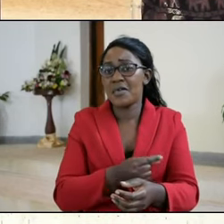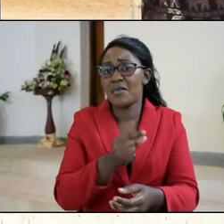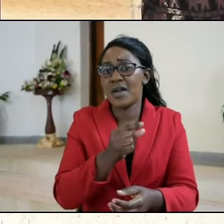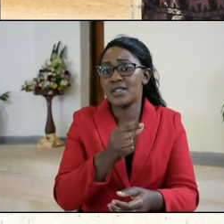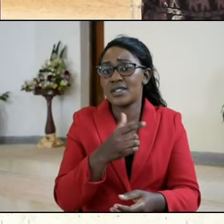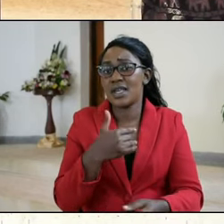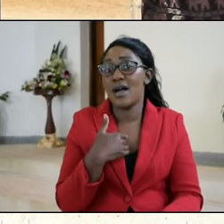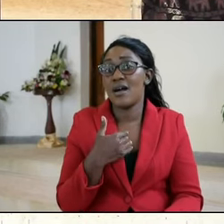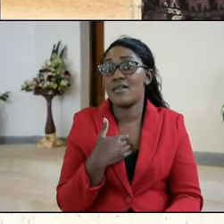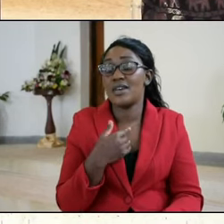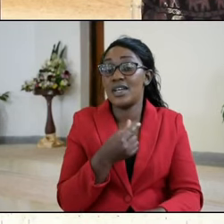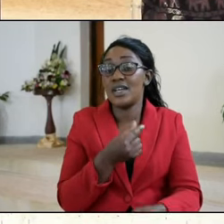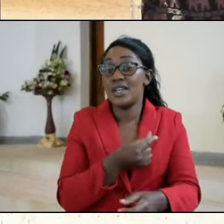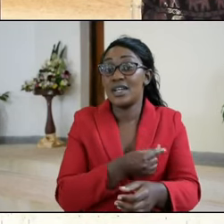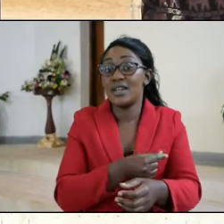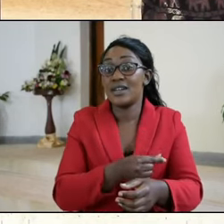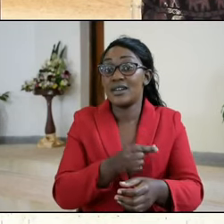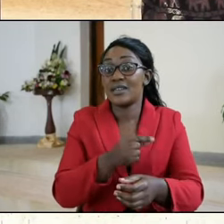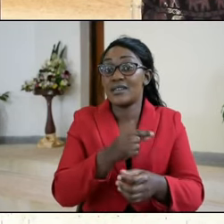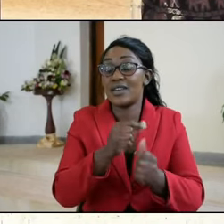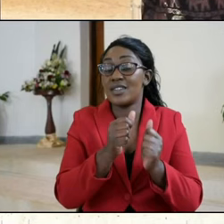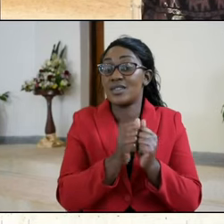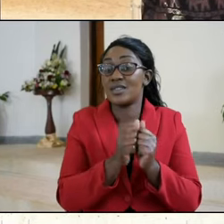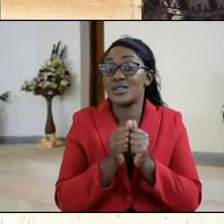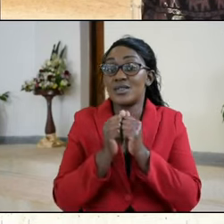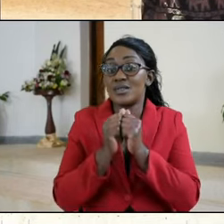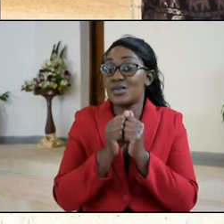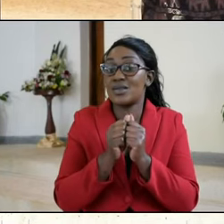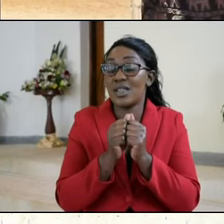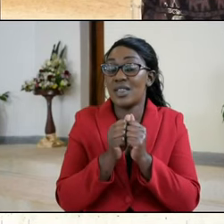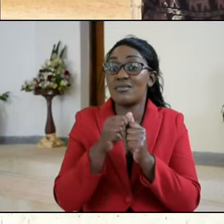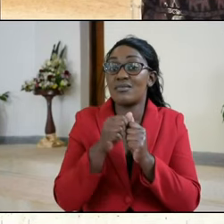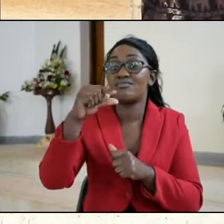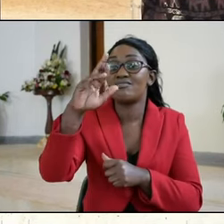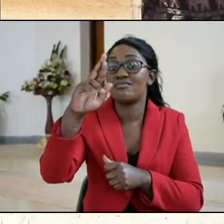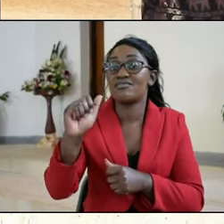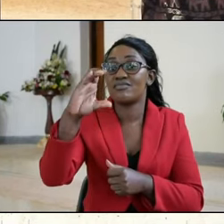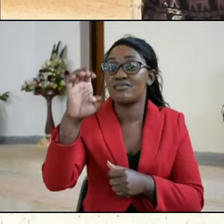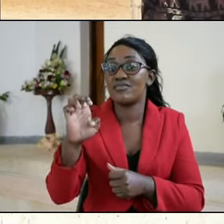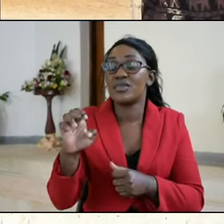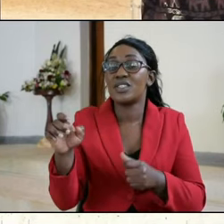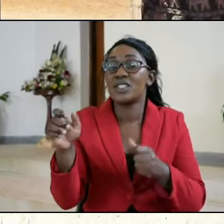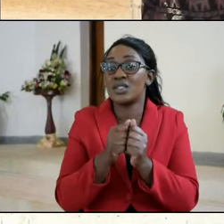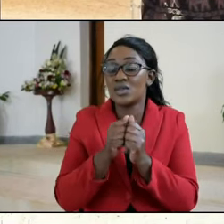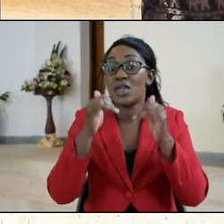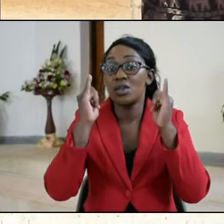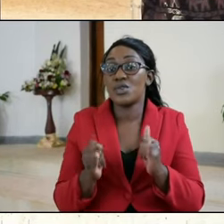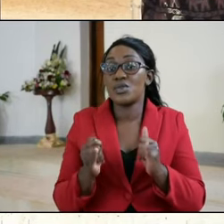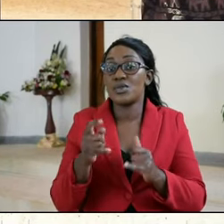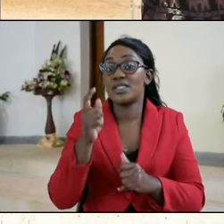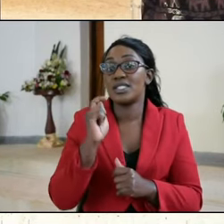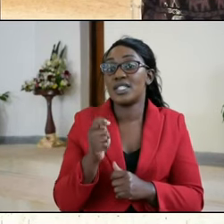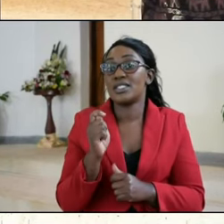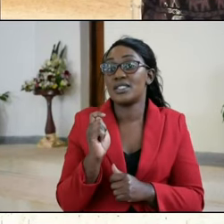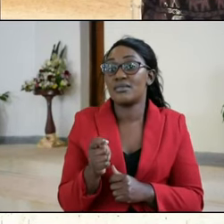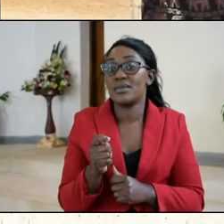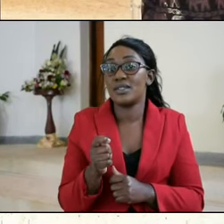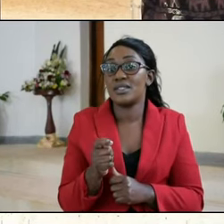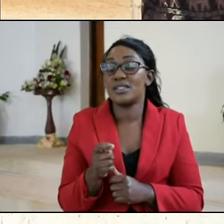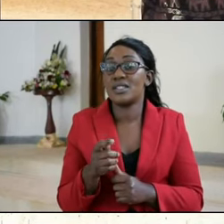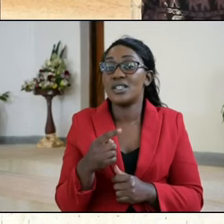with the New Testament. And we equate the Old Testament with the law. So we say that after Calvary, now we don't need the law